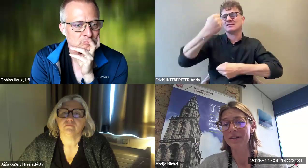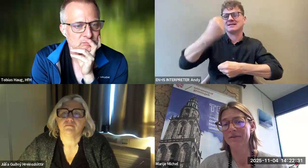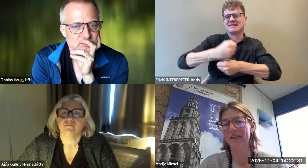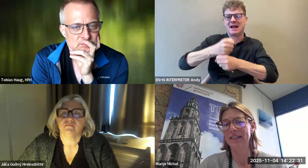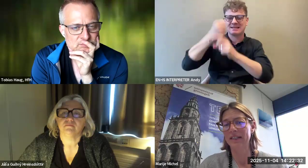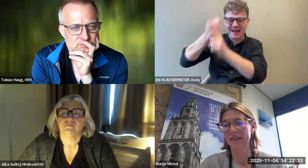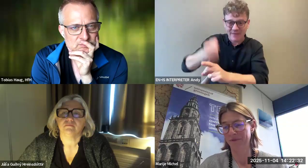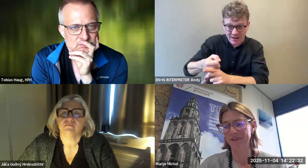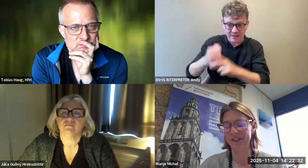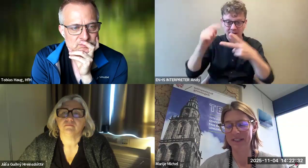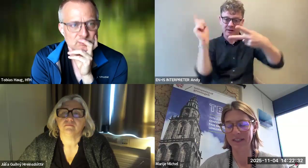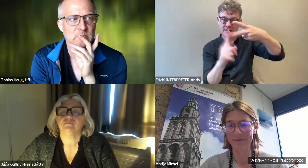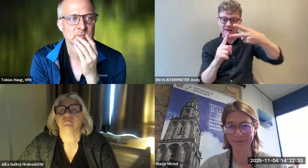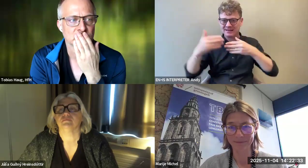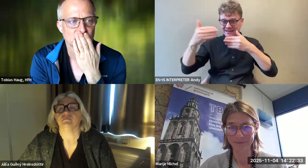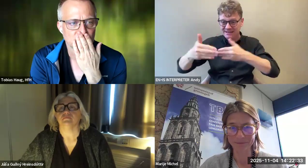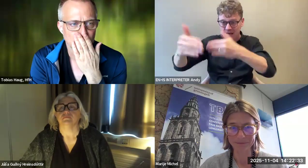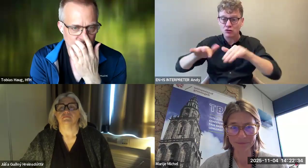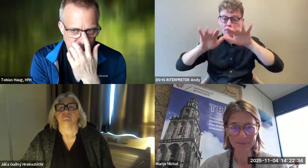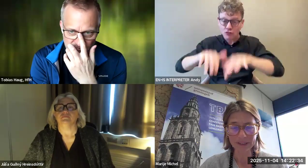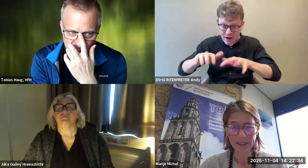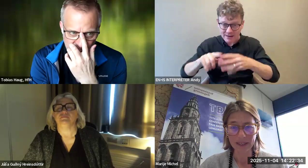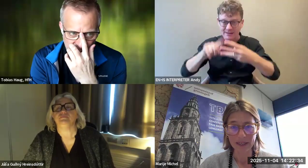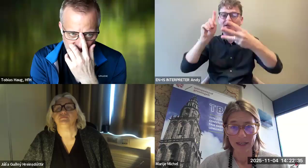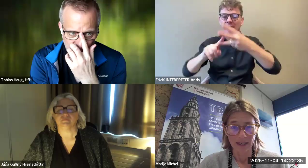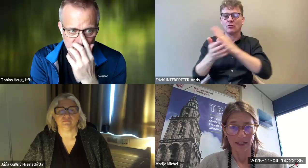at stages of writing and proficiency.